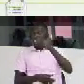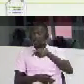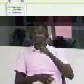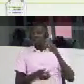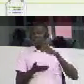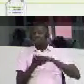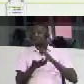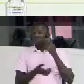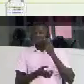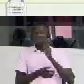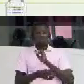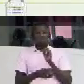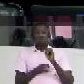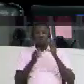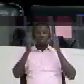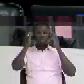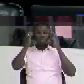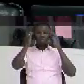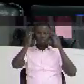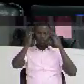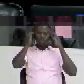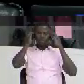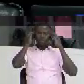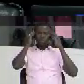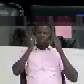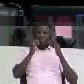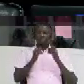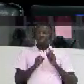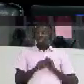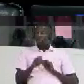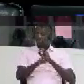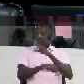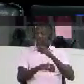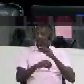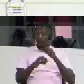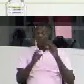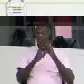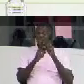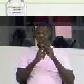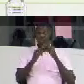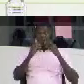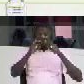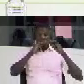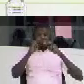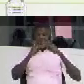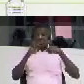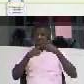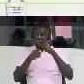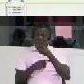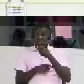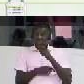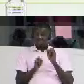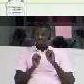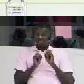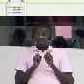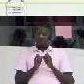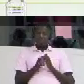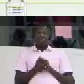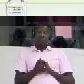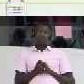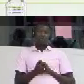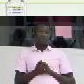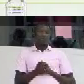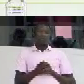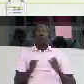day. And you didn't receive any information te about that? jotulooy tamit benn xibaar bu aju ci loolu. kenn waxoon